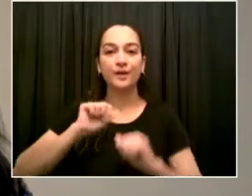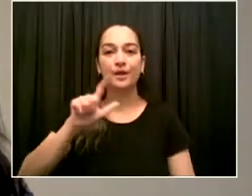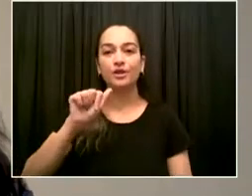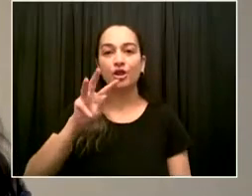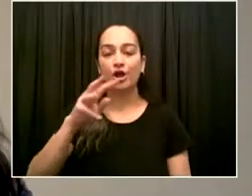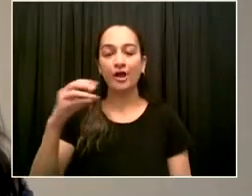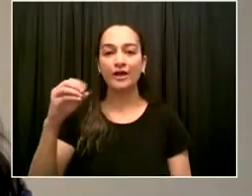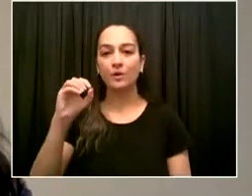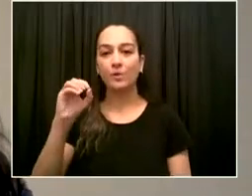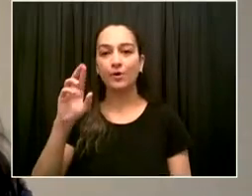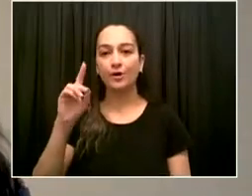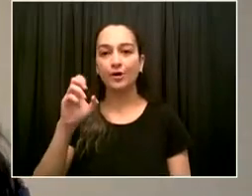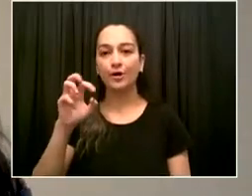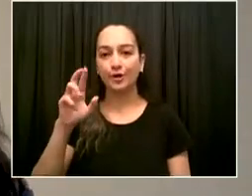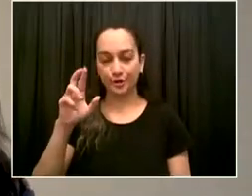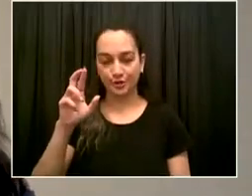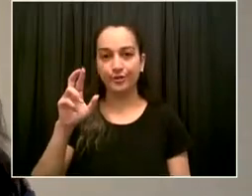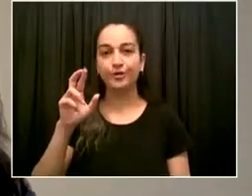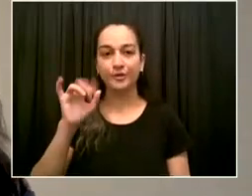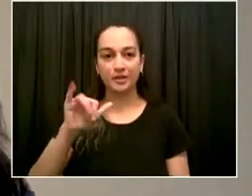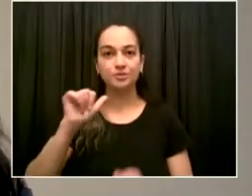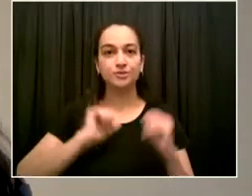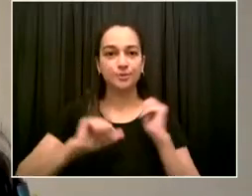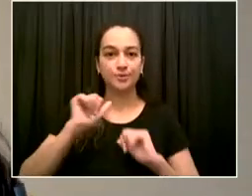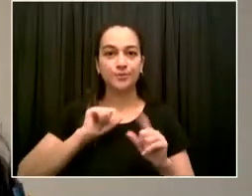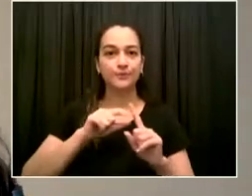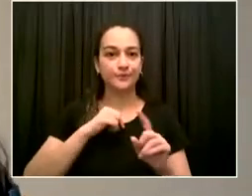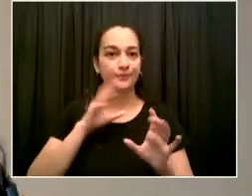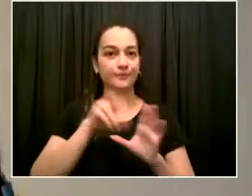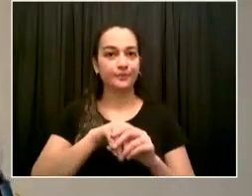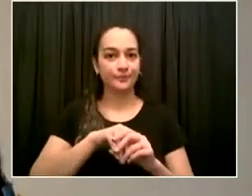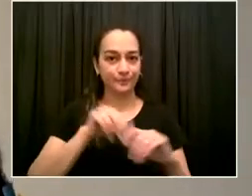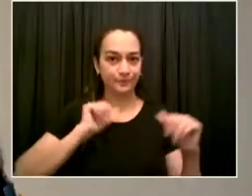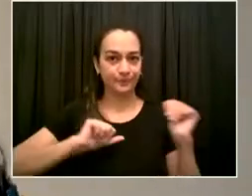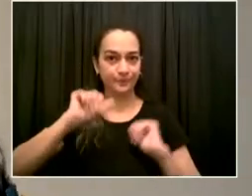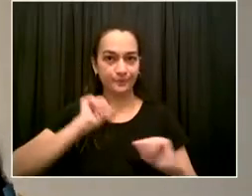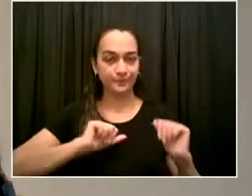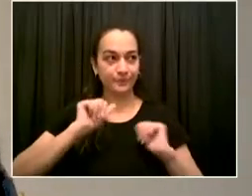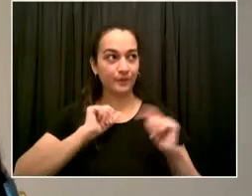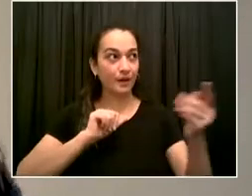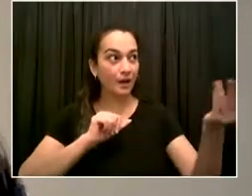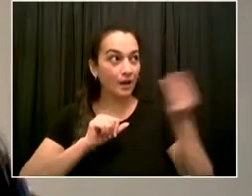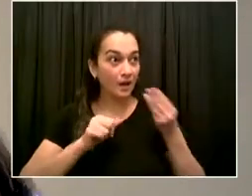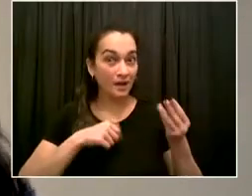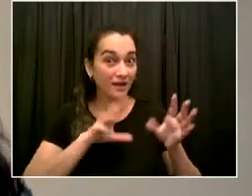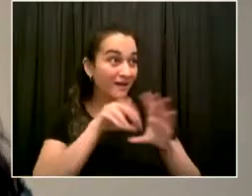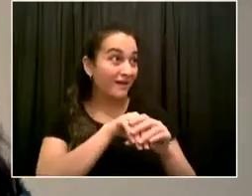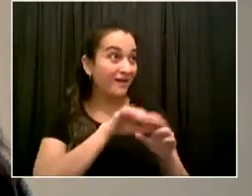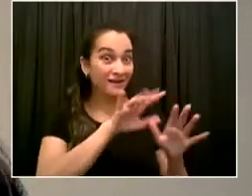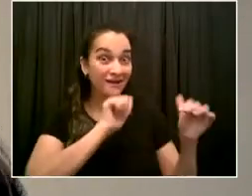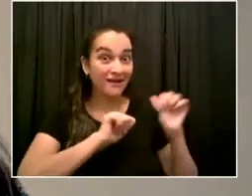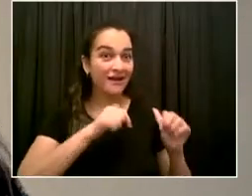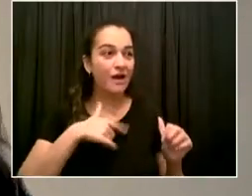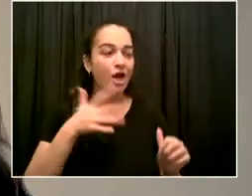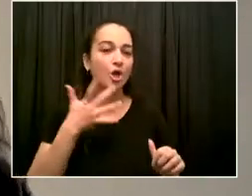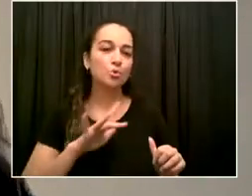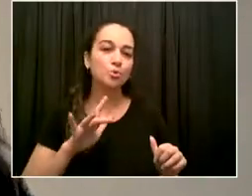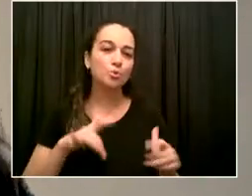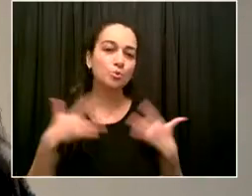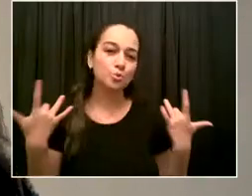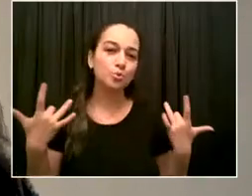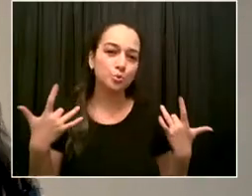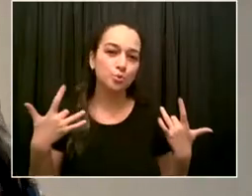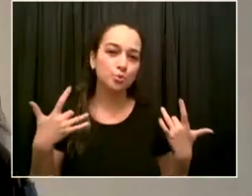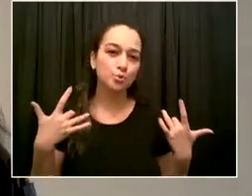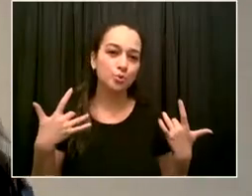job in New York City as a New York actor that I stayed with for 11 years, primarily because I did not want to leave New